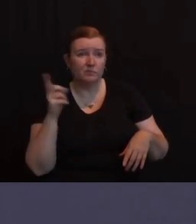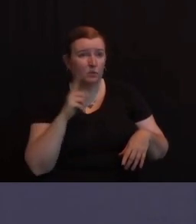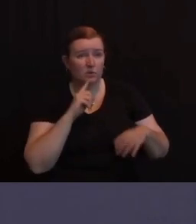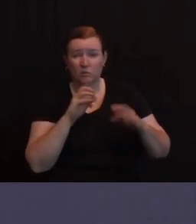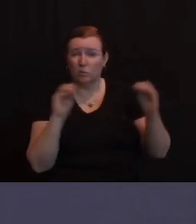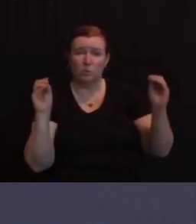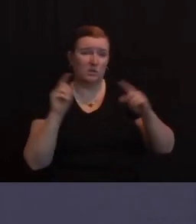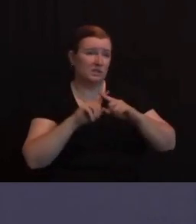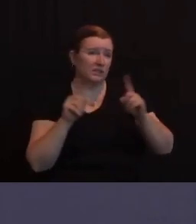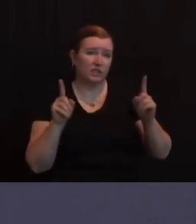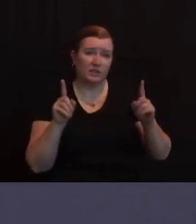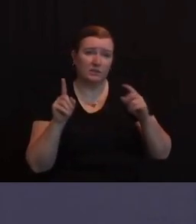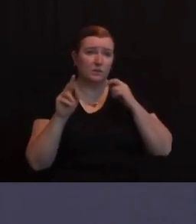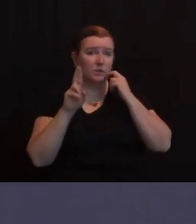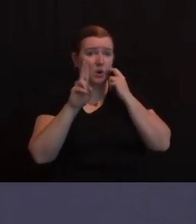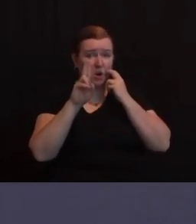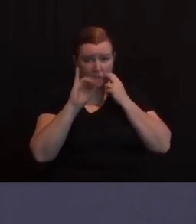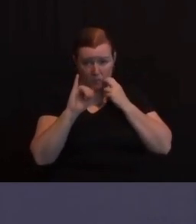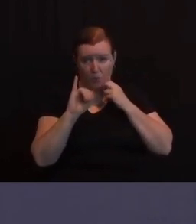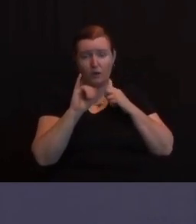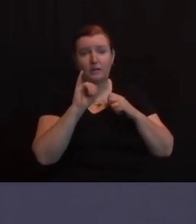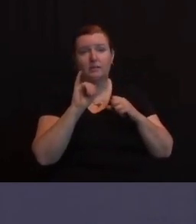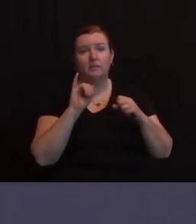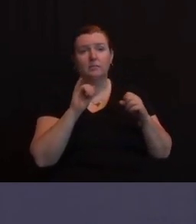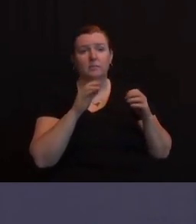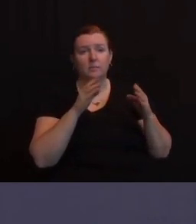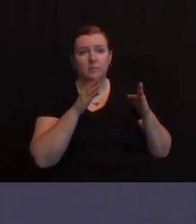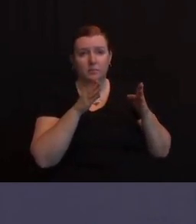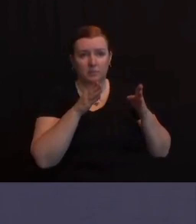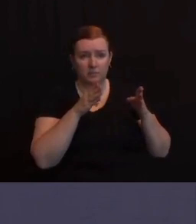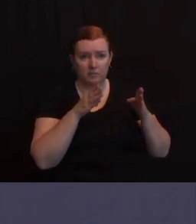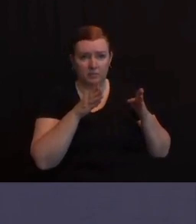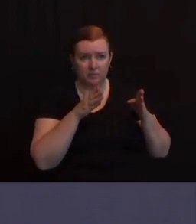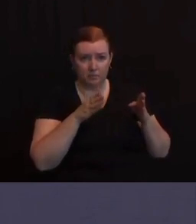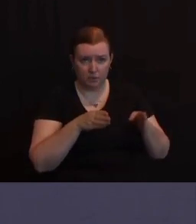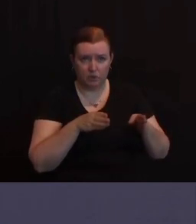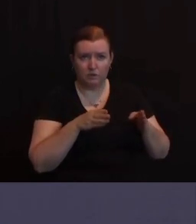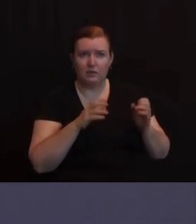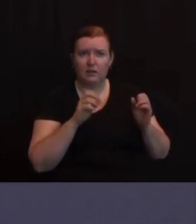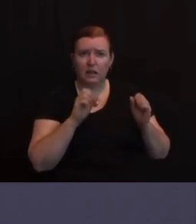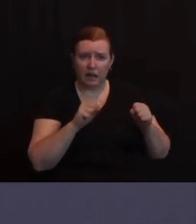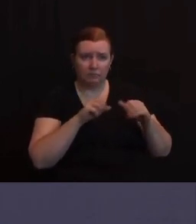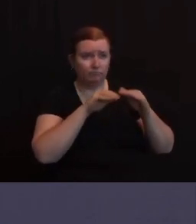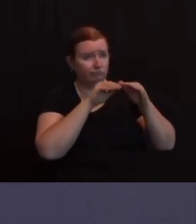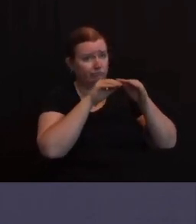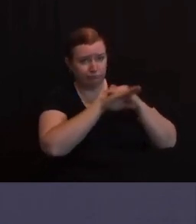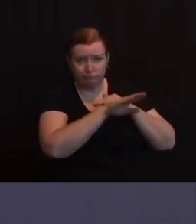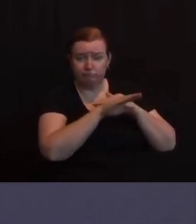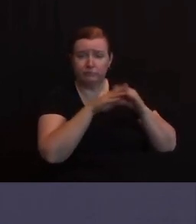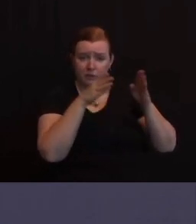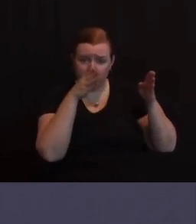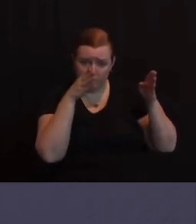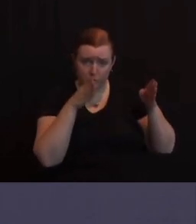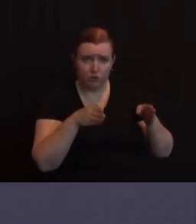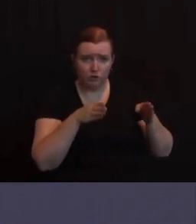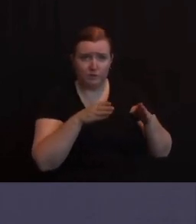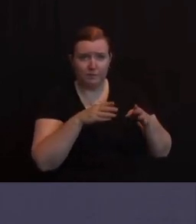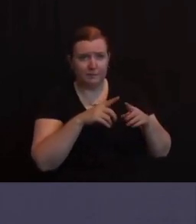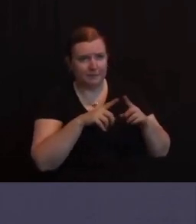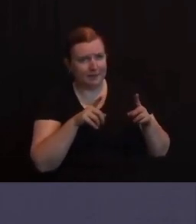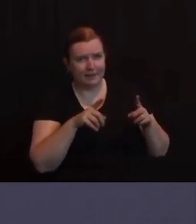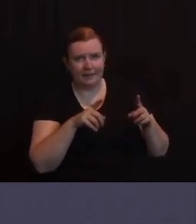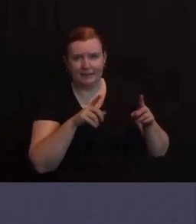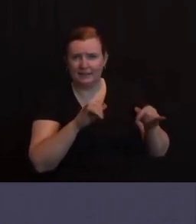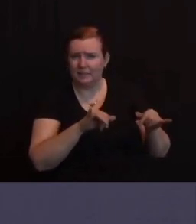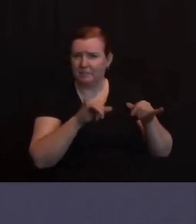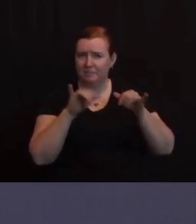an unemployment claimant can do in person versus over the phone. So in terms of where our